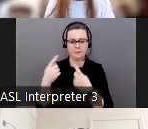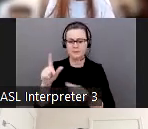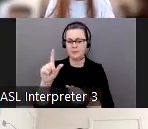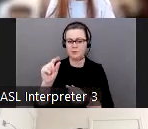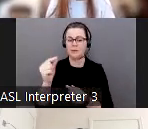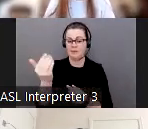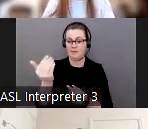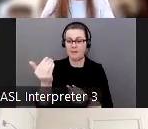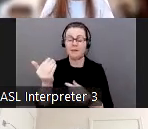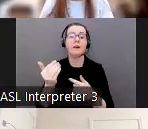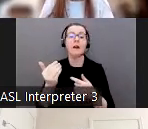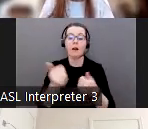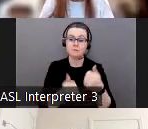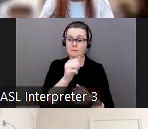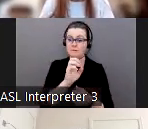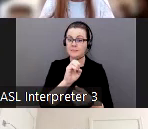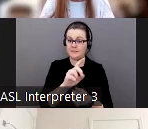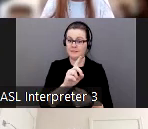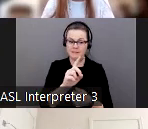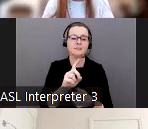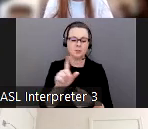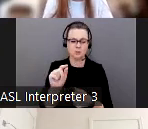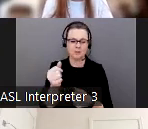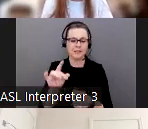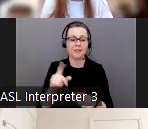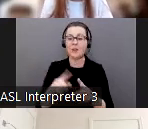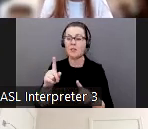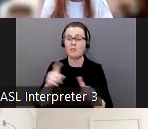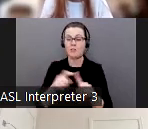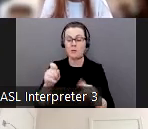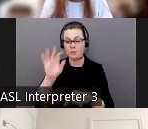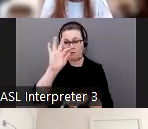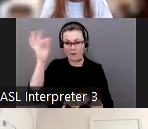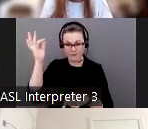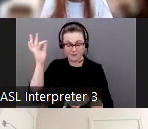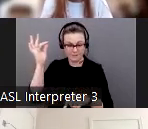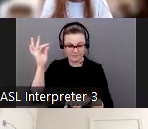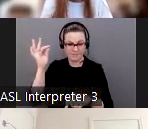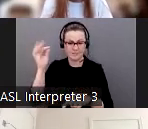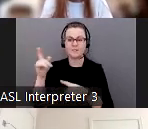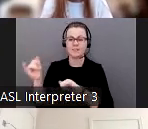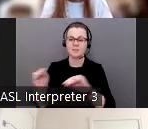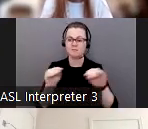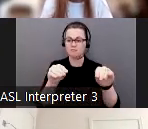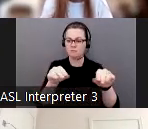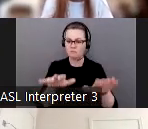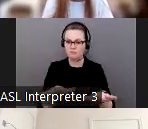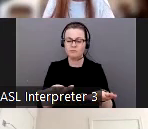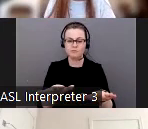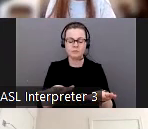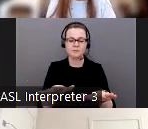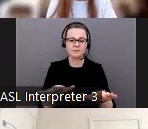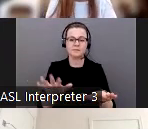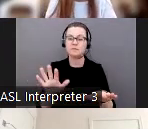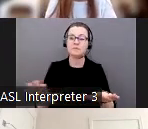She's originally from Avignon, France. She now lives in the unceded and ancestral territories of the coast